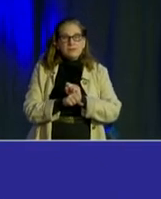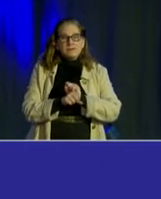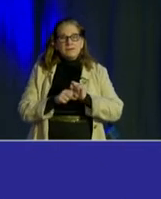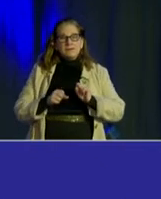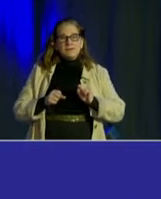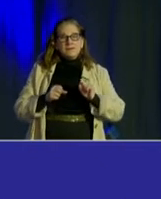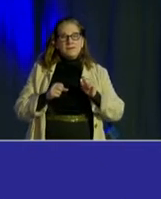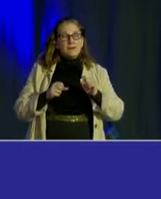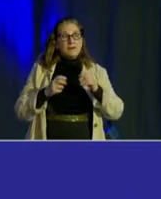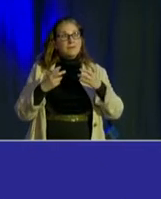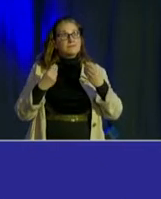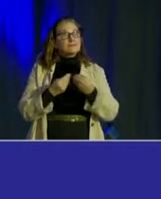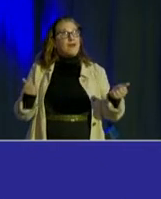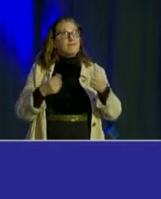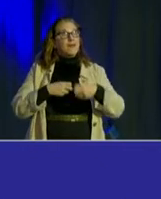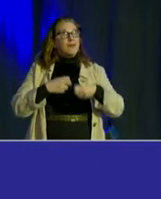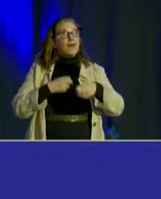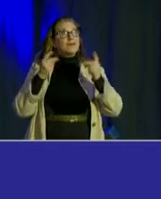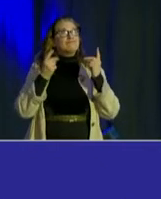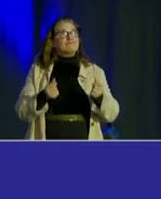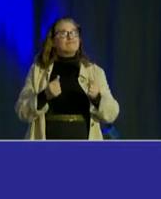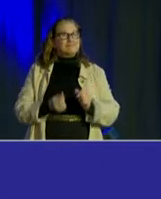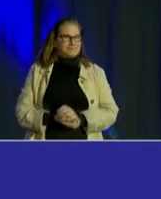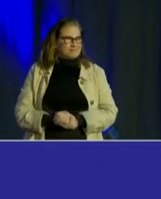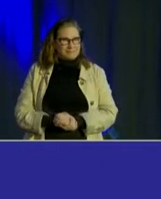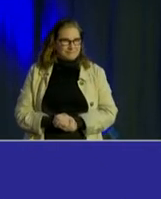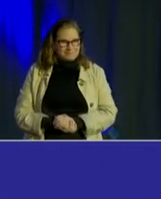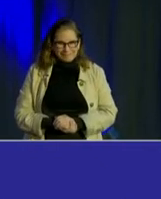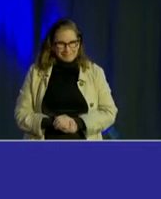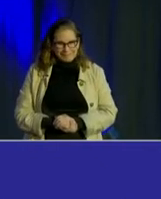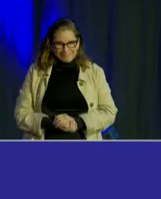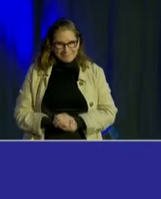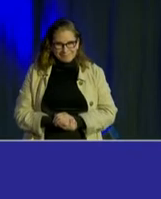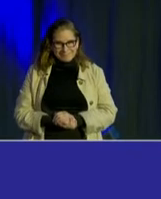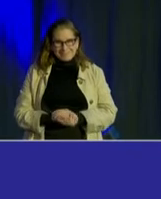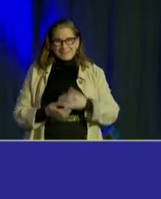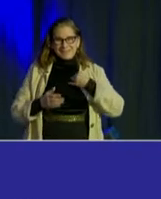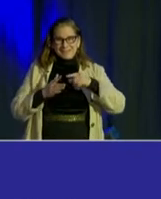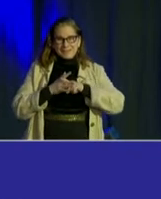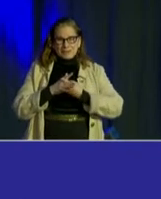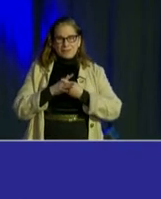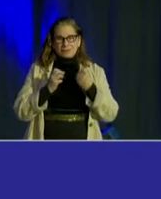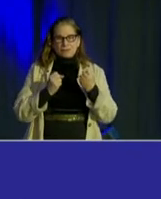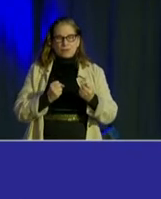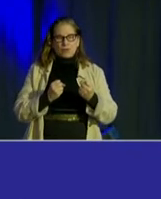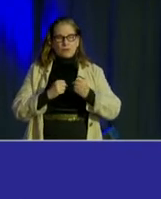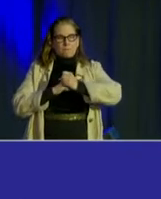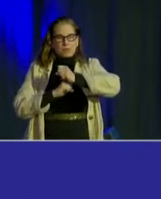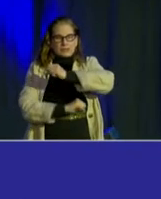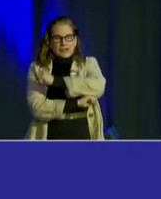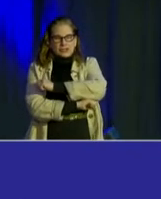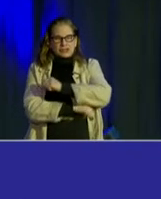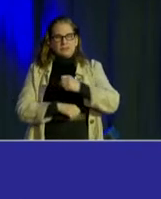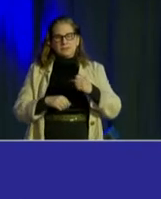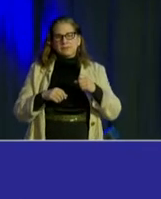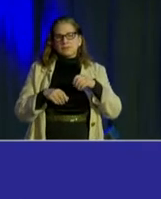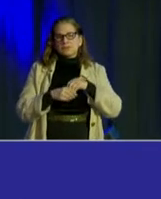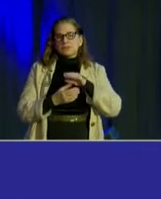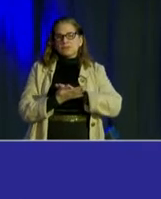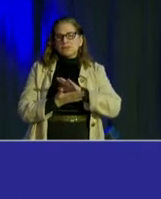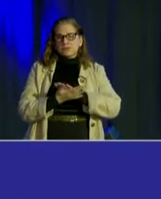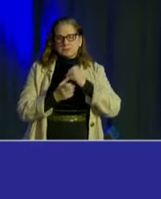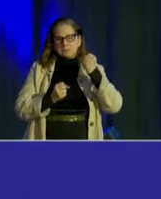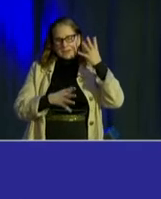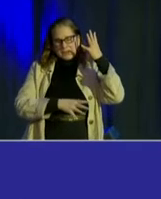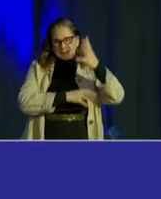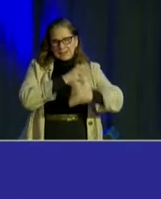overnight. But we are lucky to be starting from a very strong foundation. We have experienced years and years of dramatic improvements in